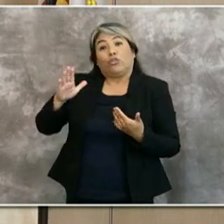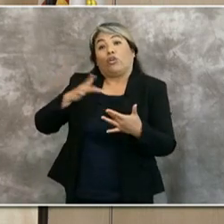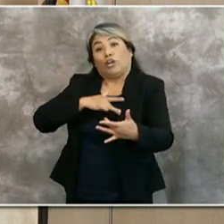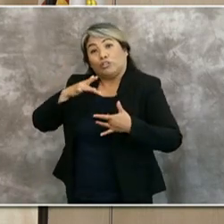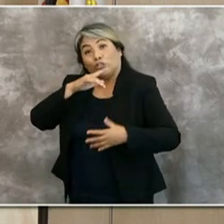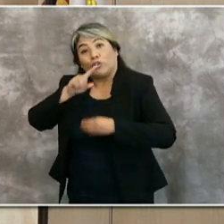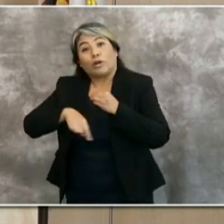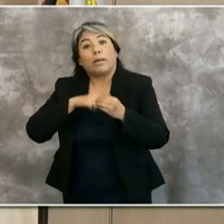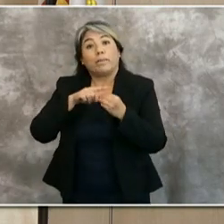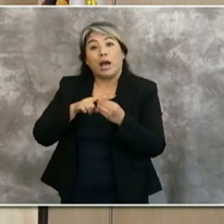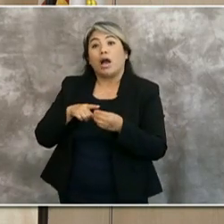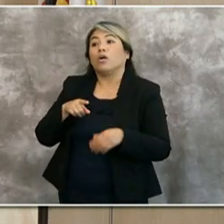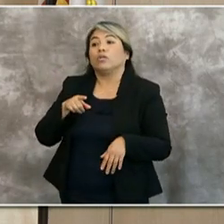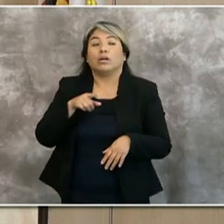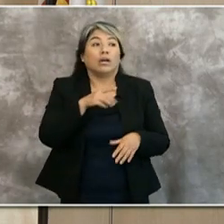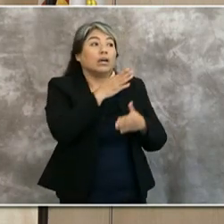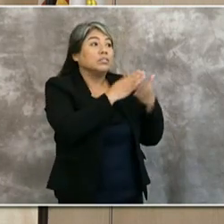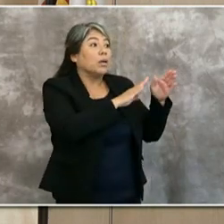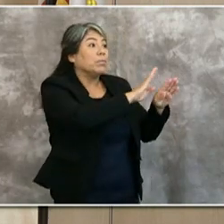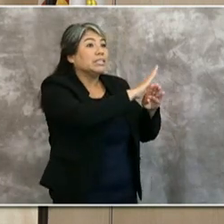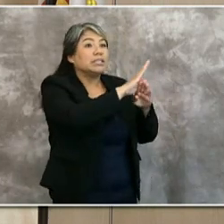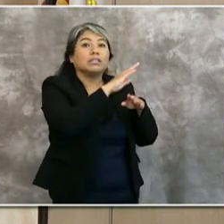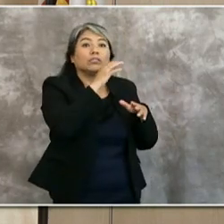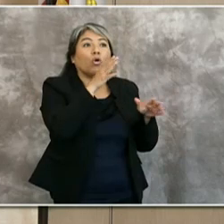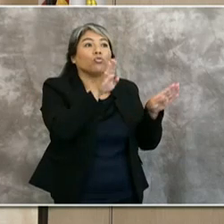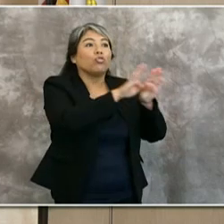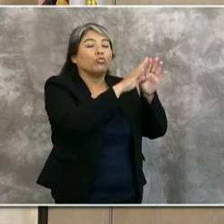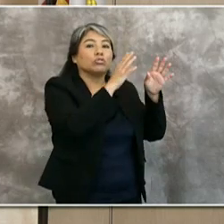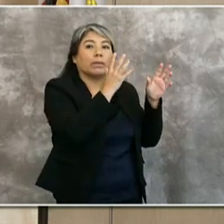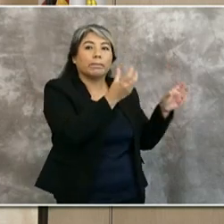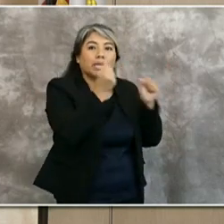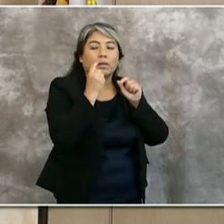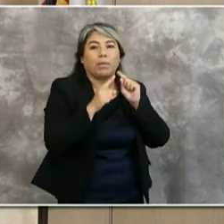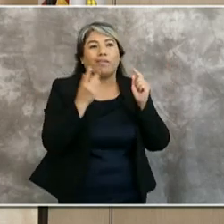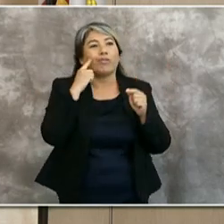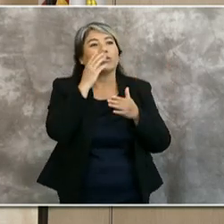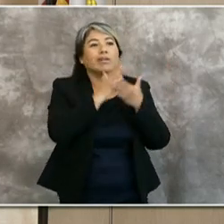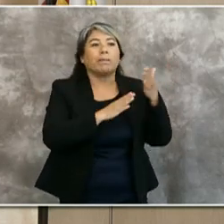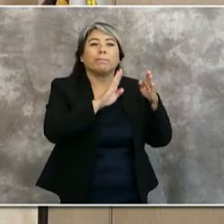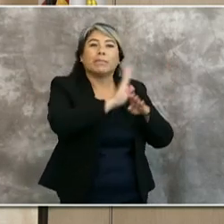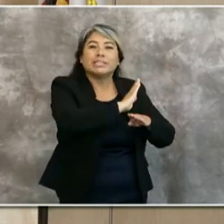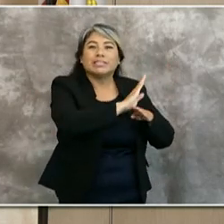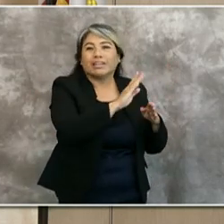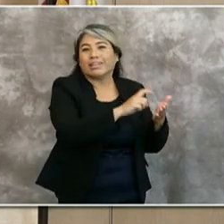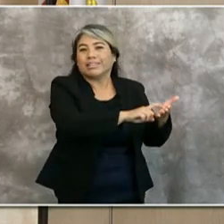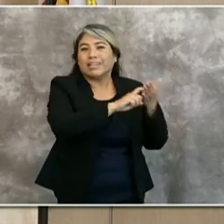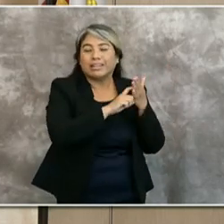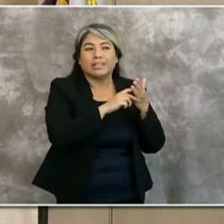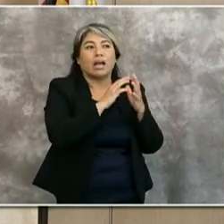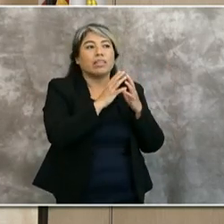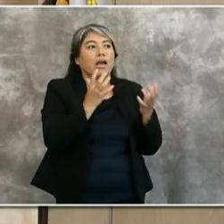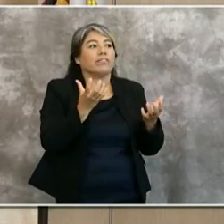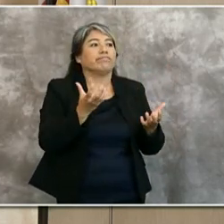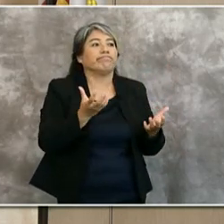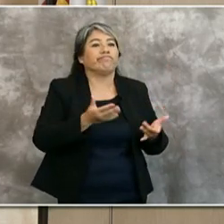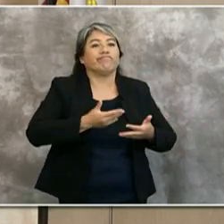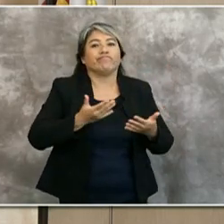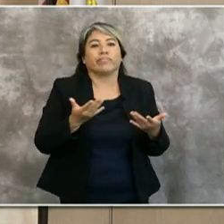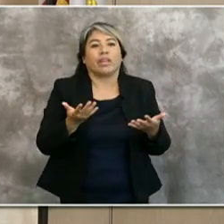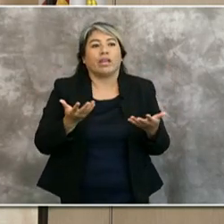concern about them not closing immediately, but for some businesses, it takes a lot